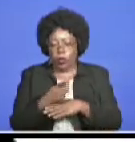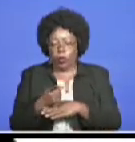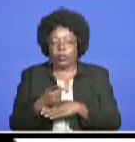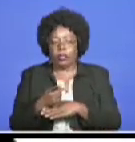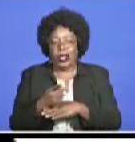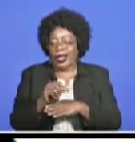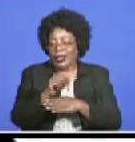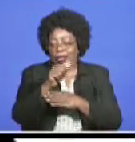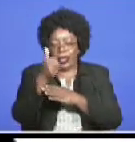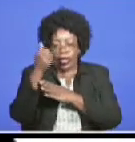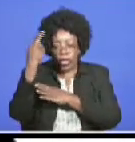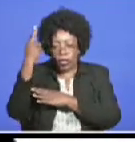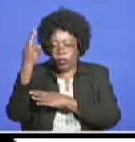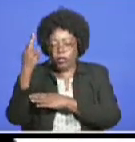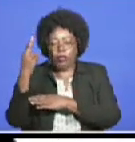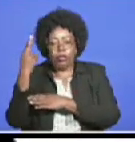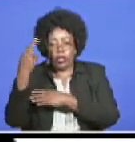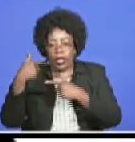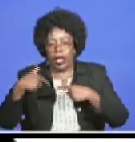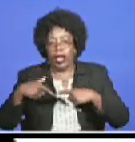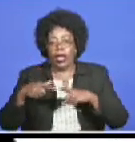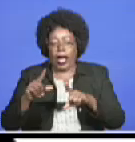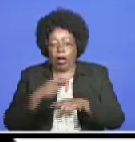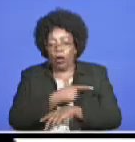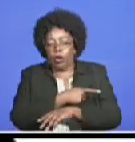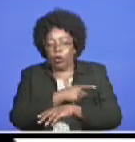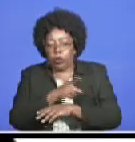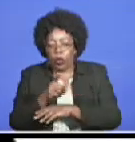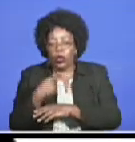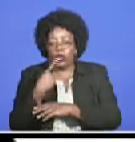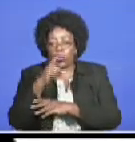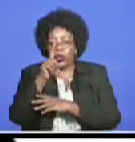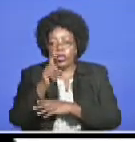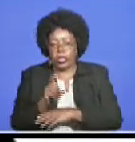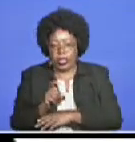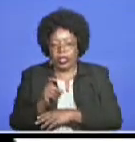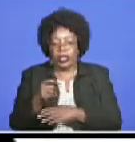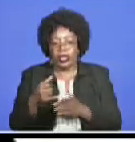under any circumstances, allow those who need it to deteriorate.